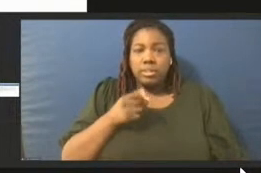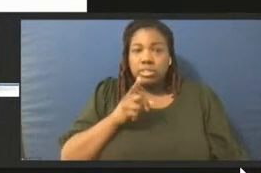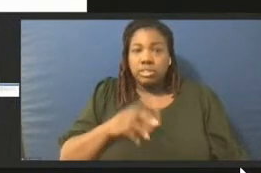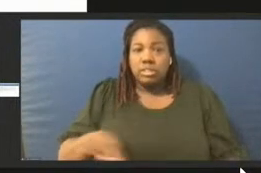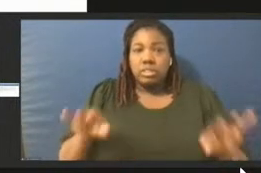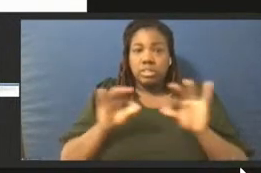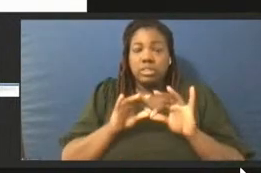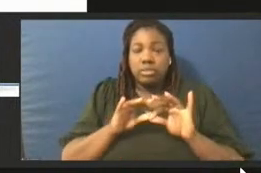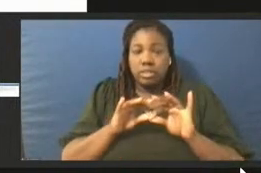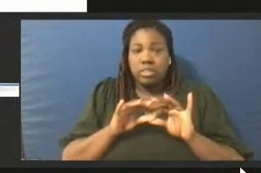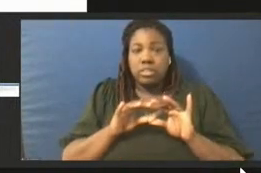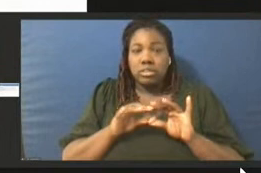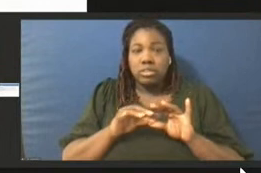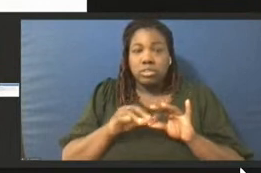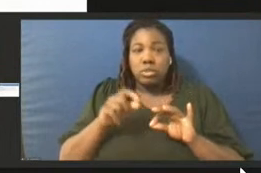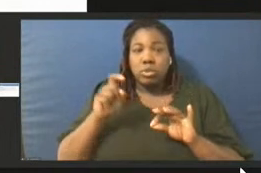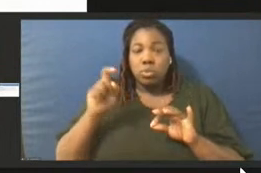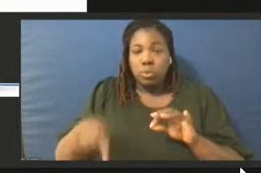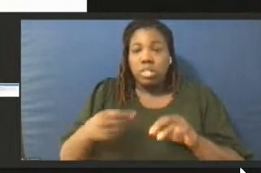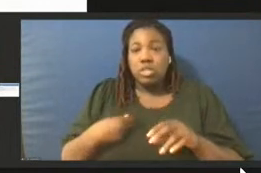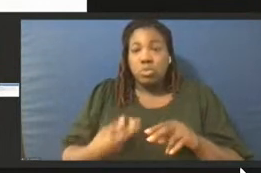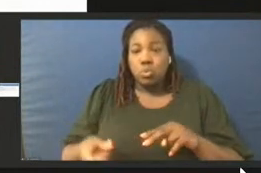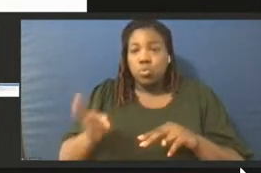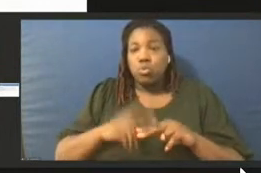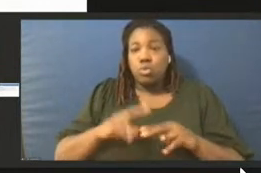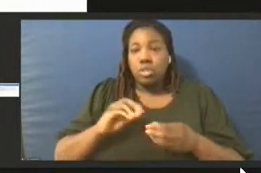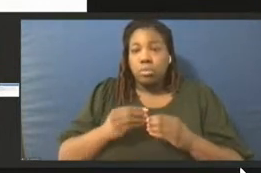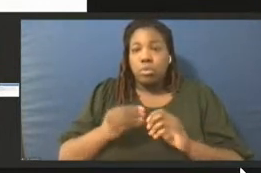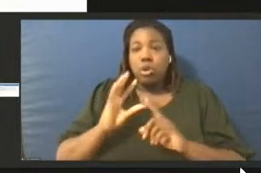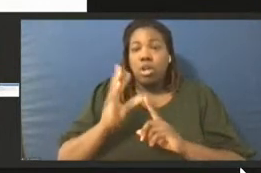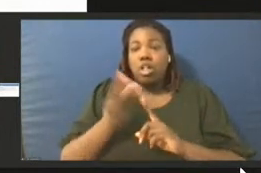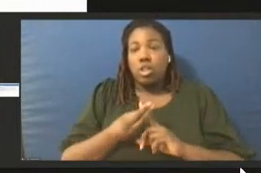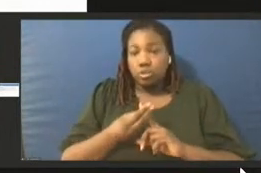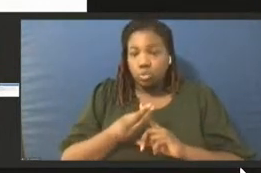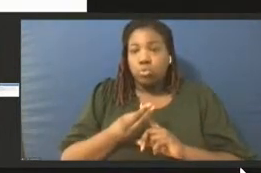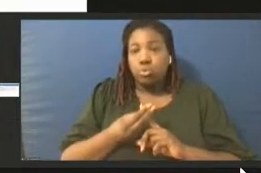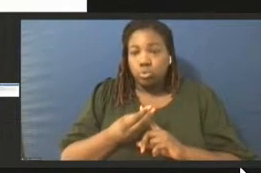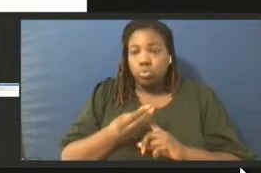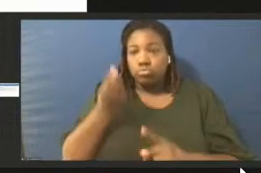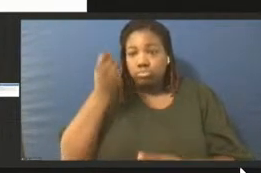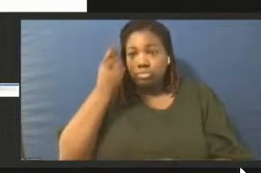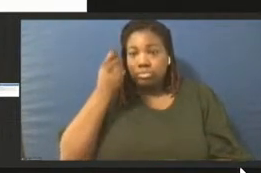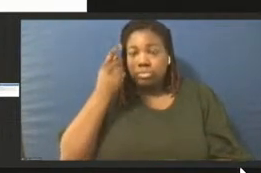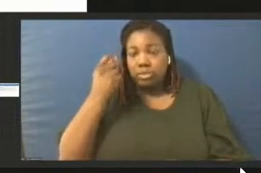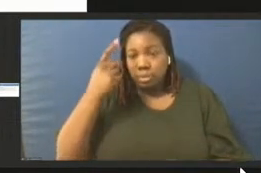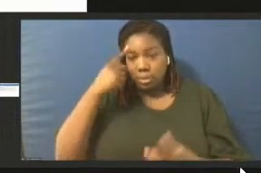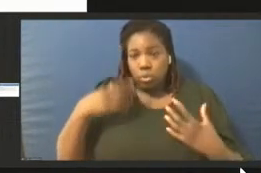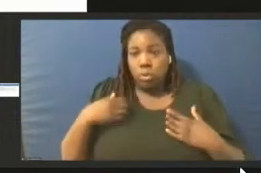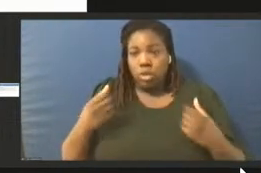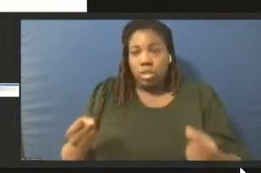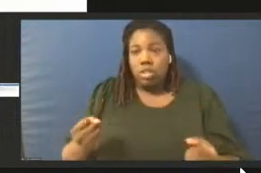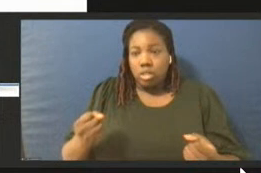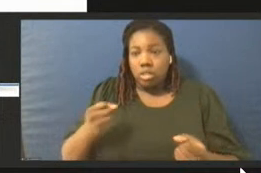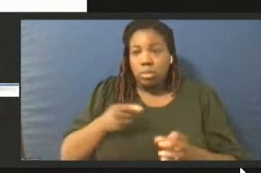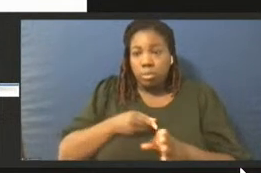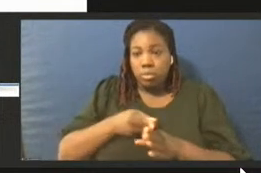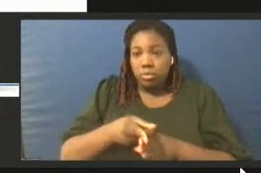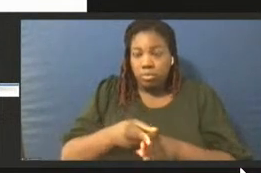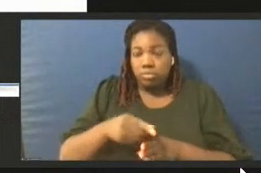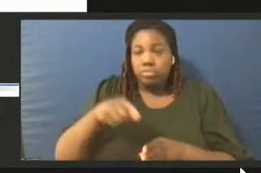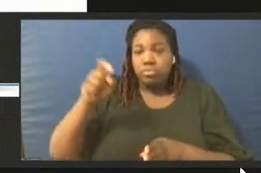We need to significantly increase the number of culturally competent mental health care professionals. We need to be able